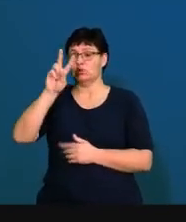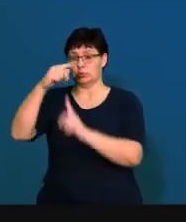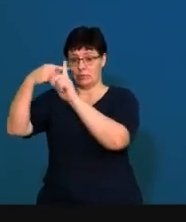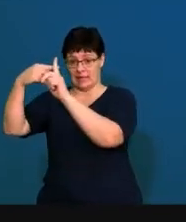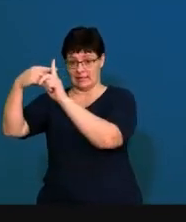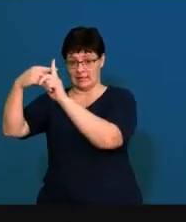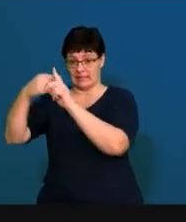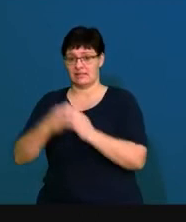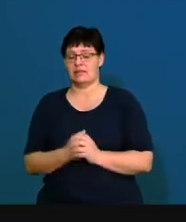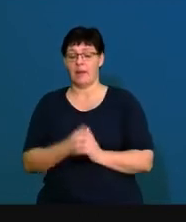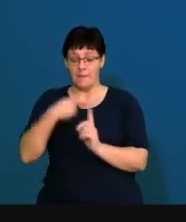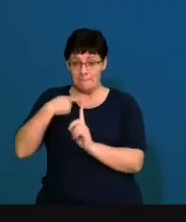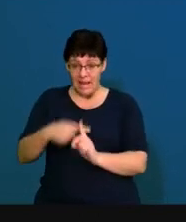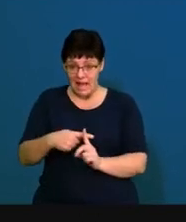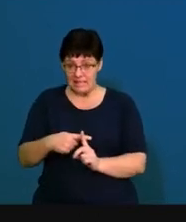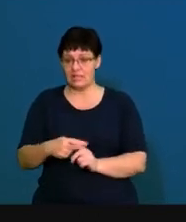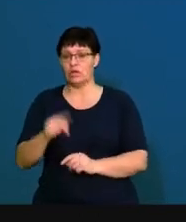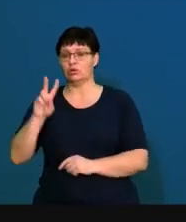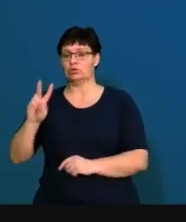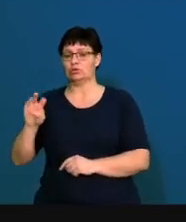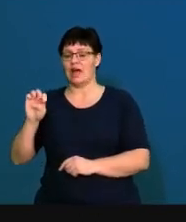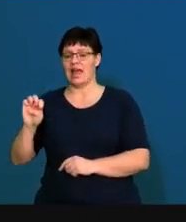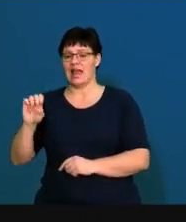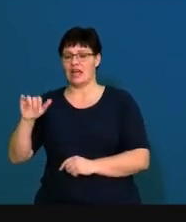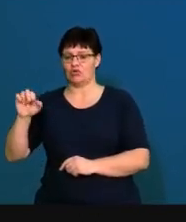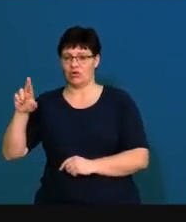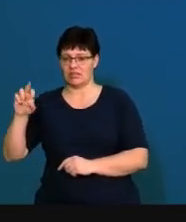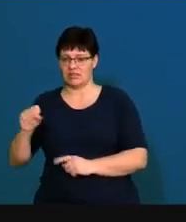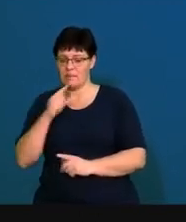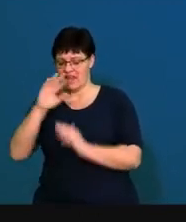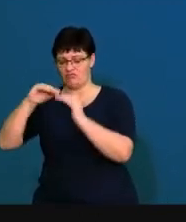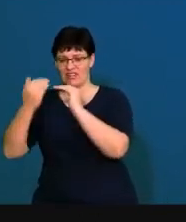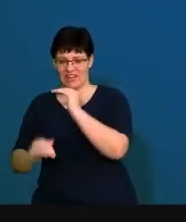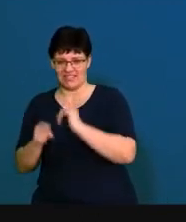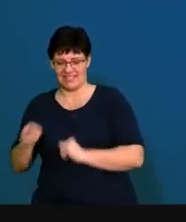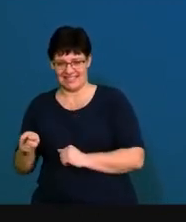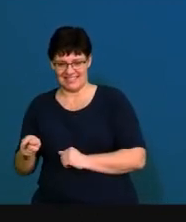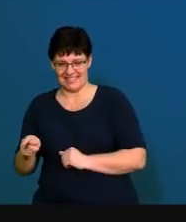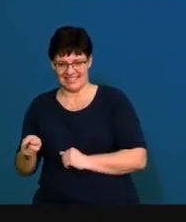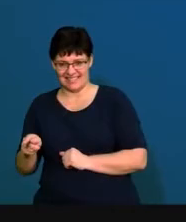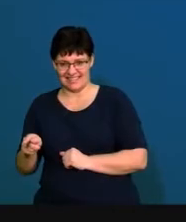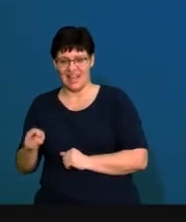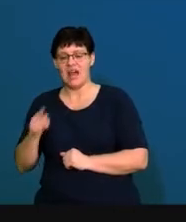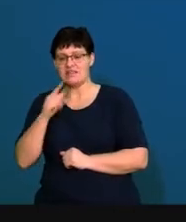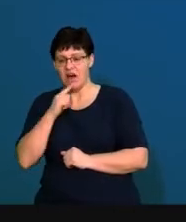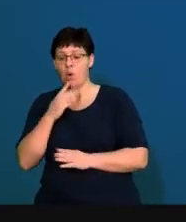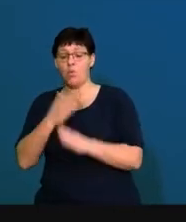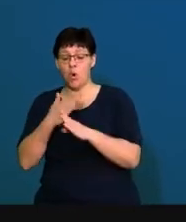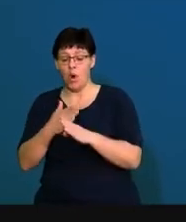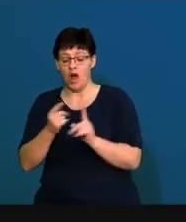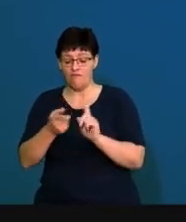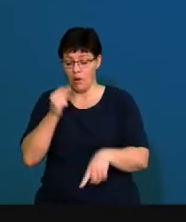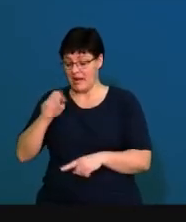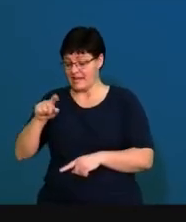2+, okay, +2 electrons. So that's our reduction half reaction, okay. So now we are actually working